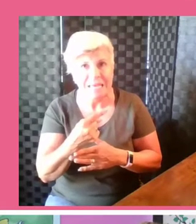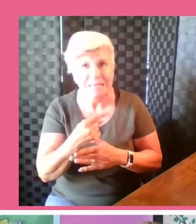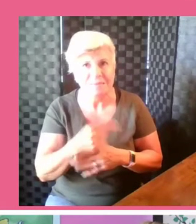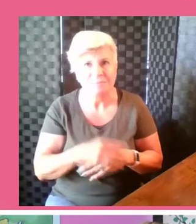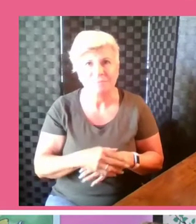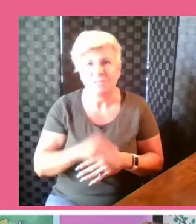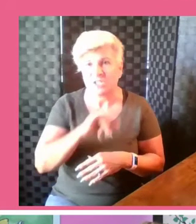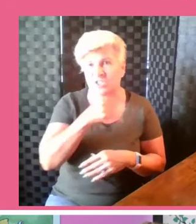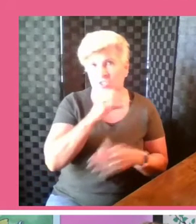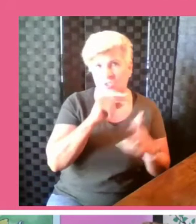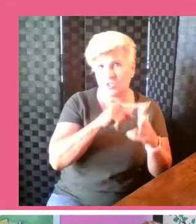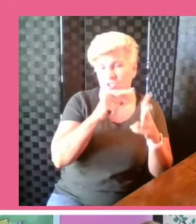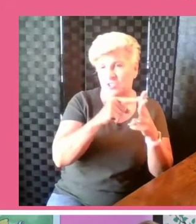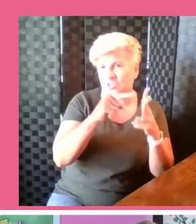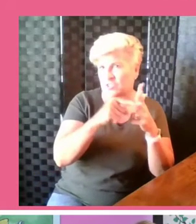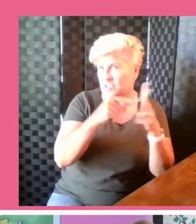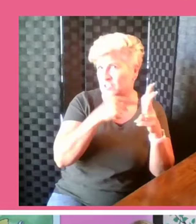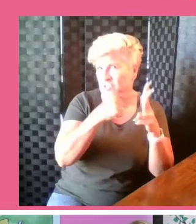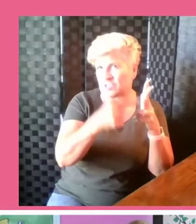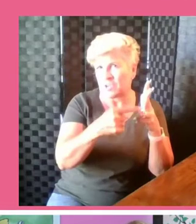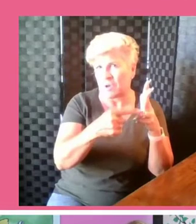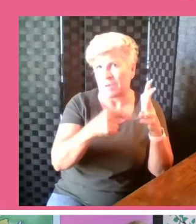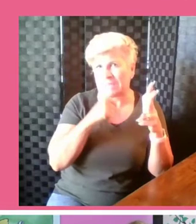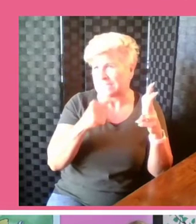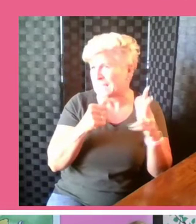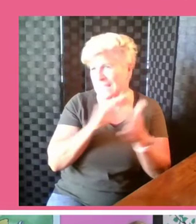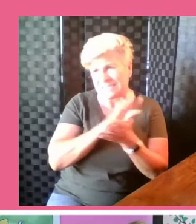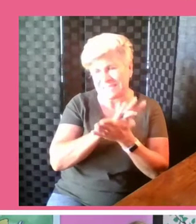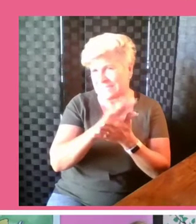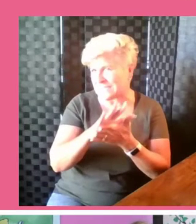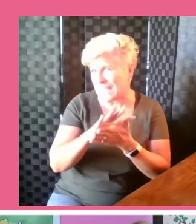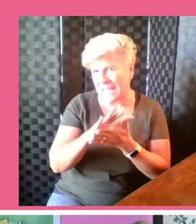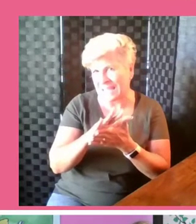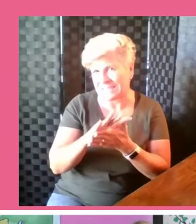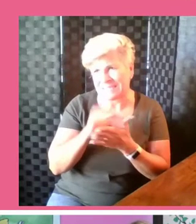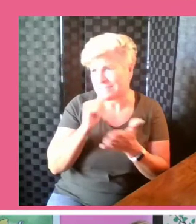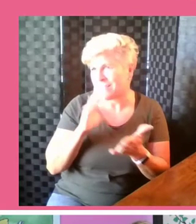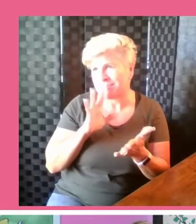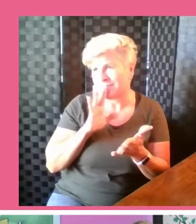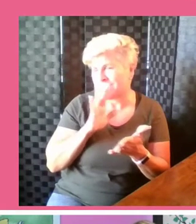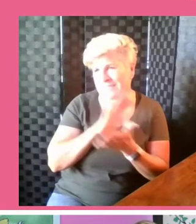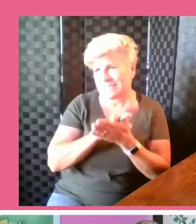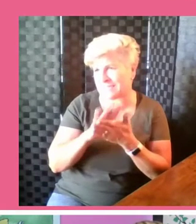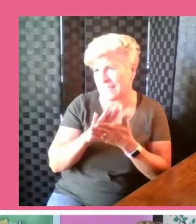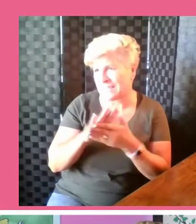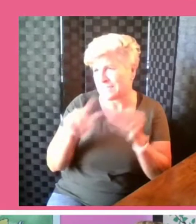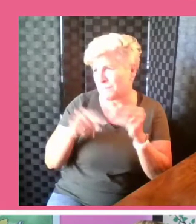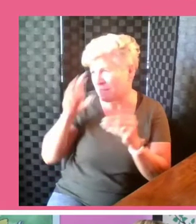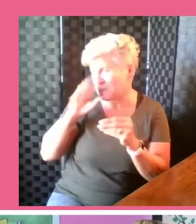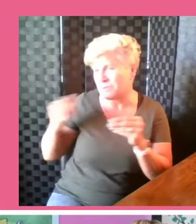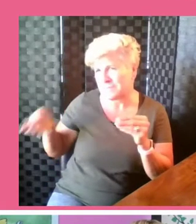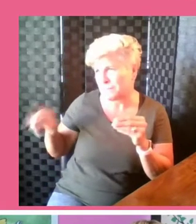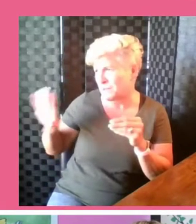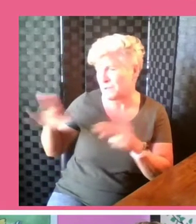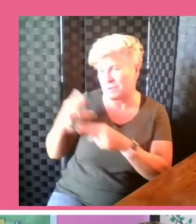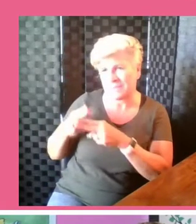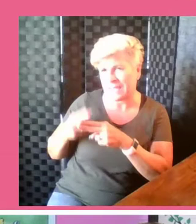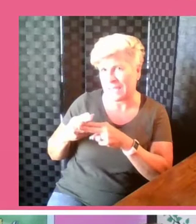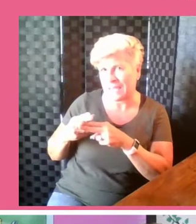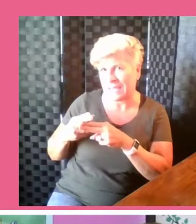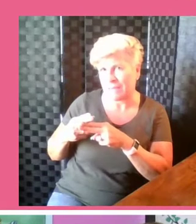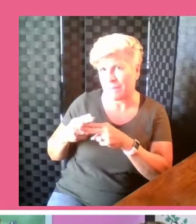that Joe and Rita and Victoria, they aren't saying very kind things about chrysanthemum and her name.